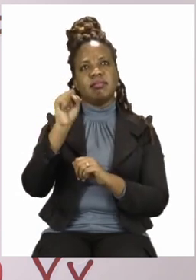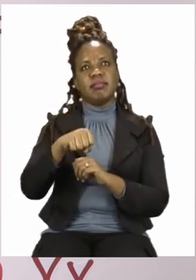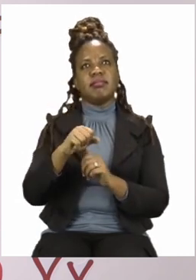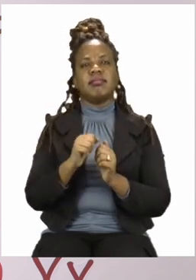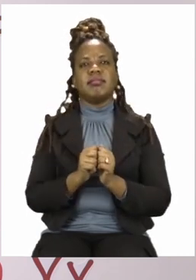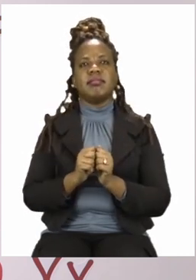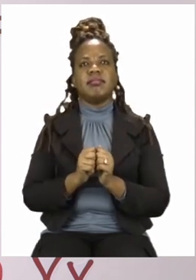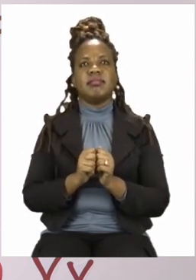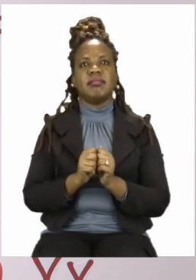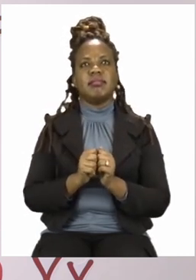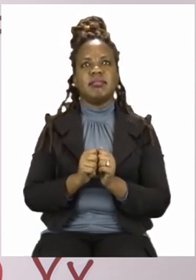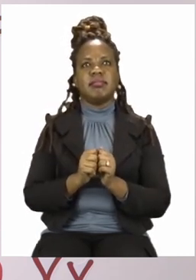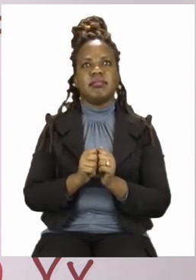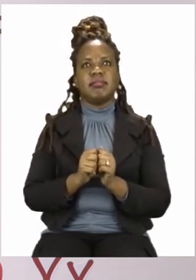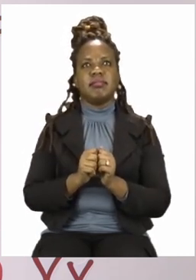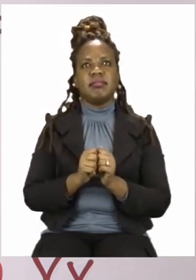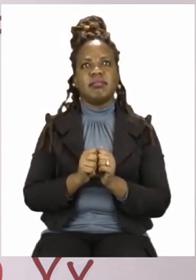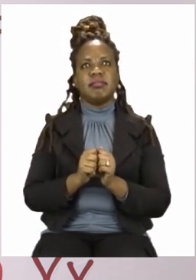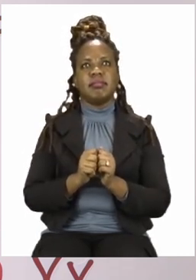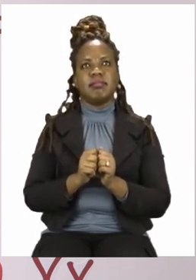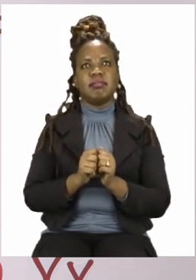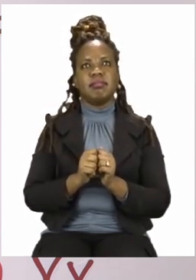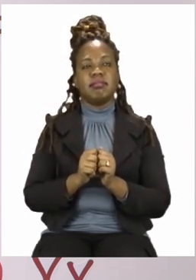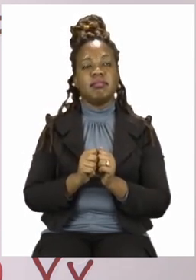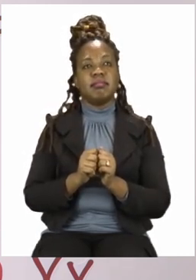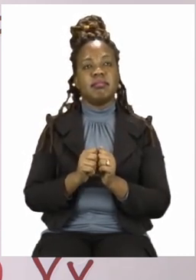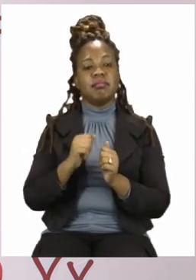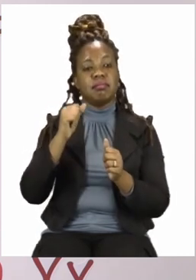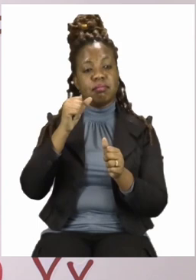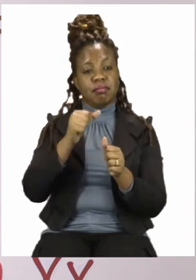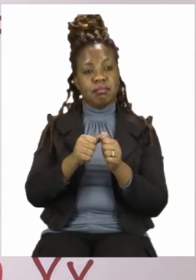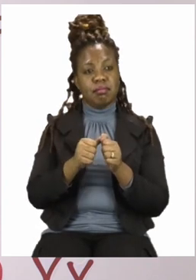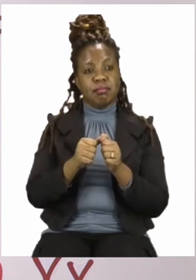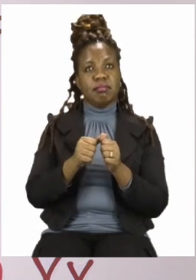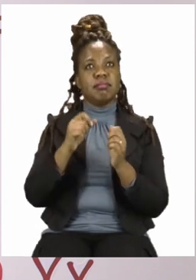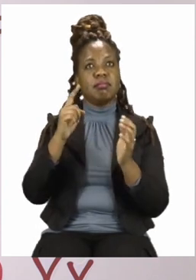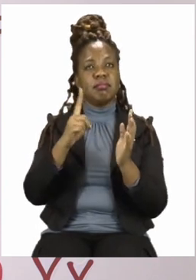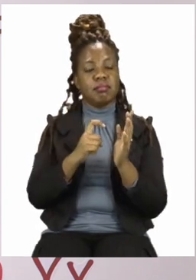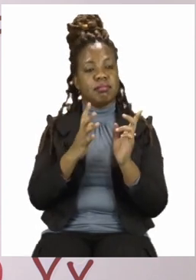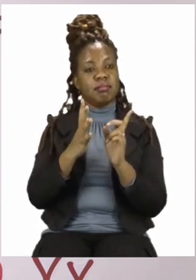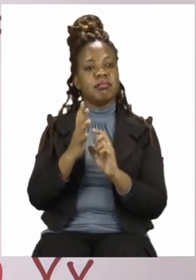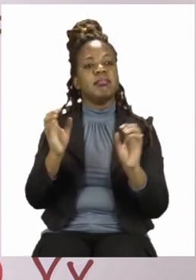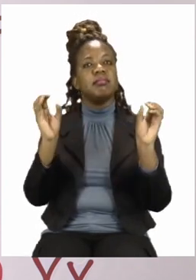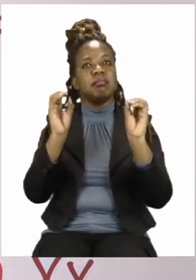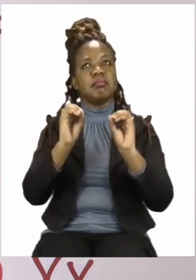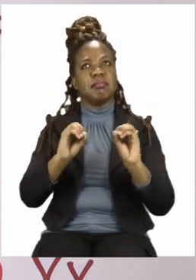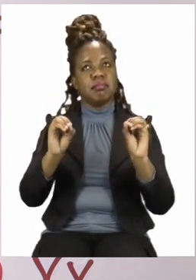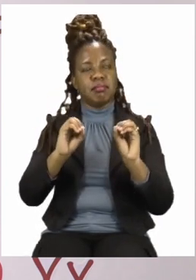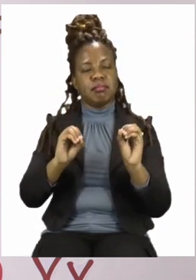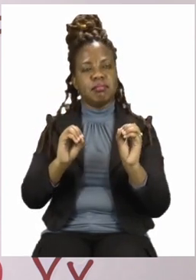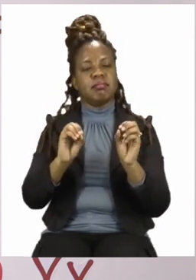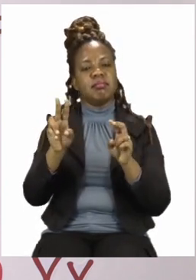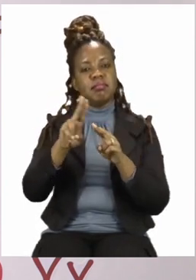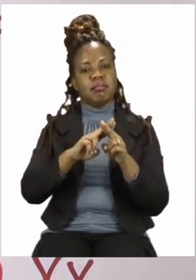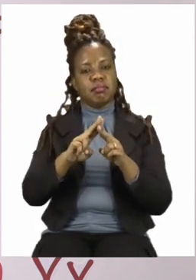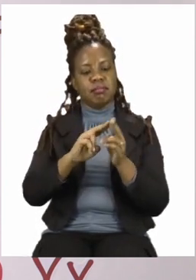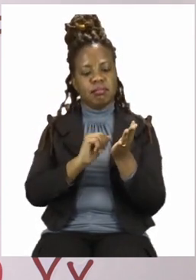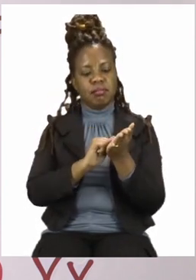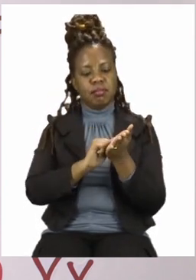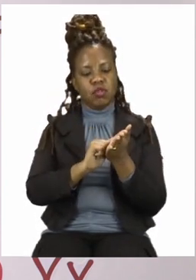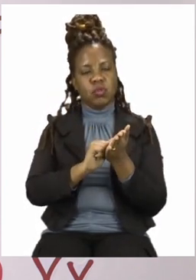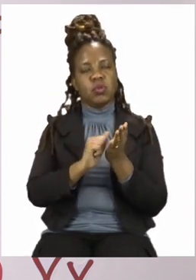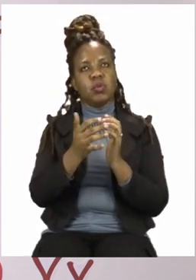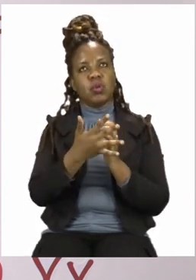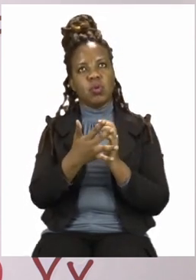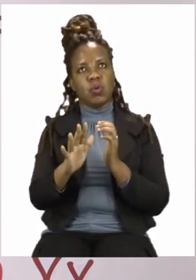sanitize. Remember, if you cannot sanitize, you can always use soap and water. Just make sure